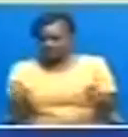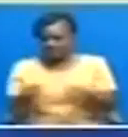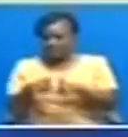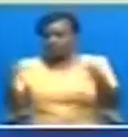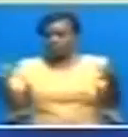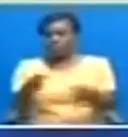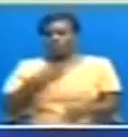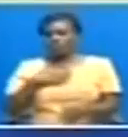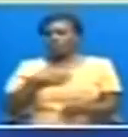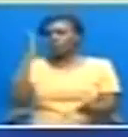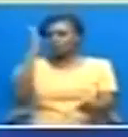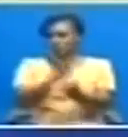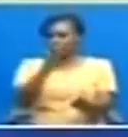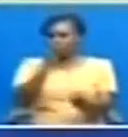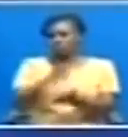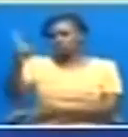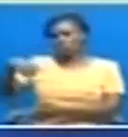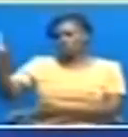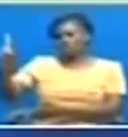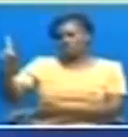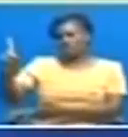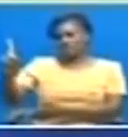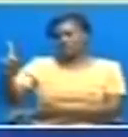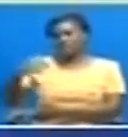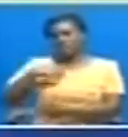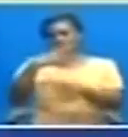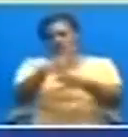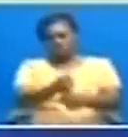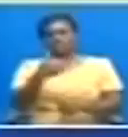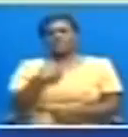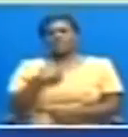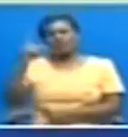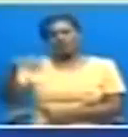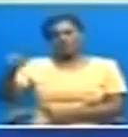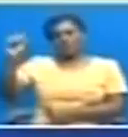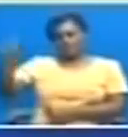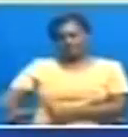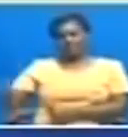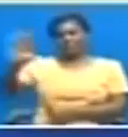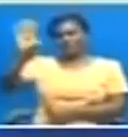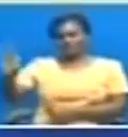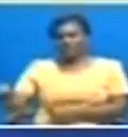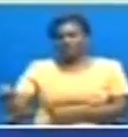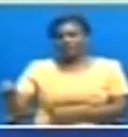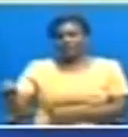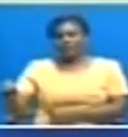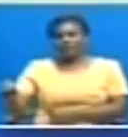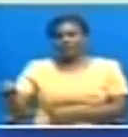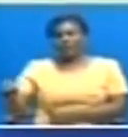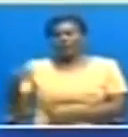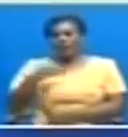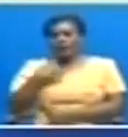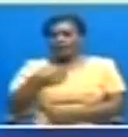team that we have, for sure we'll play well. I'm confident that we'll play well in South Africa. We did not